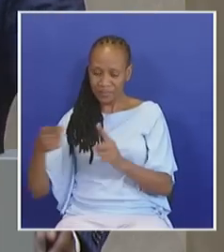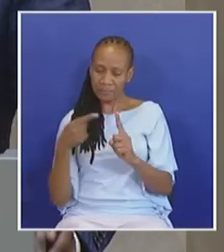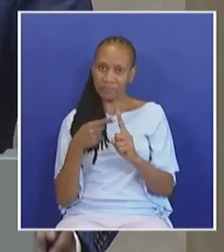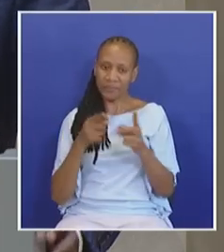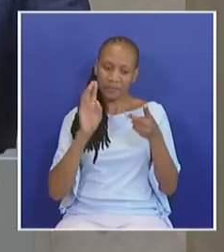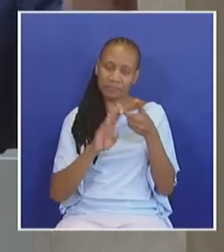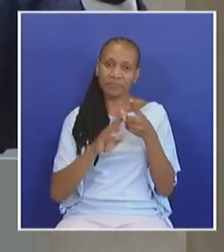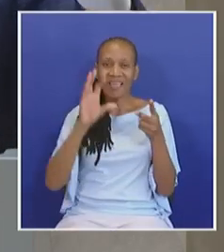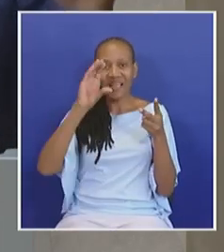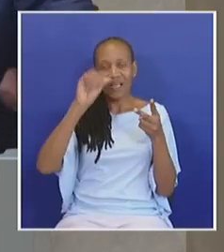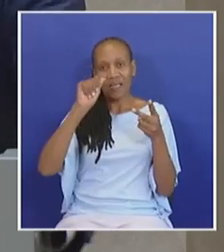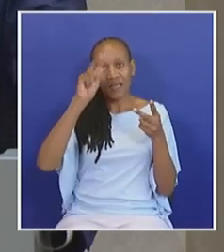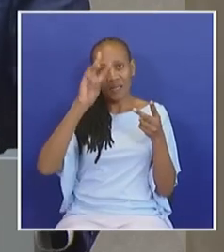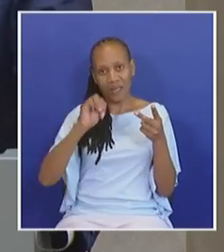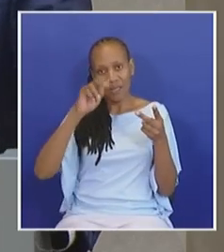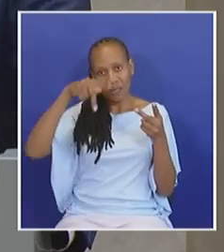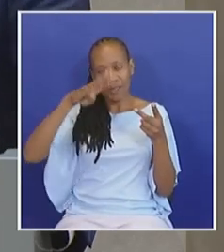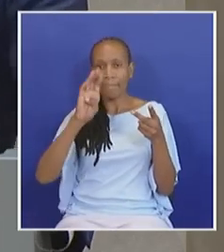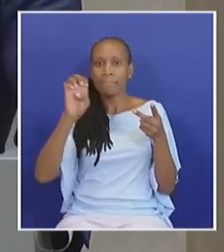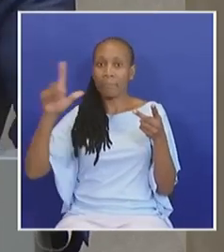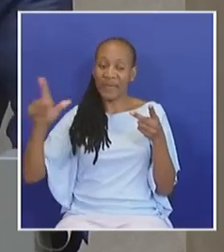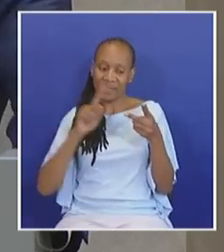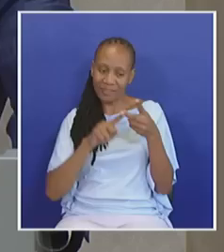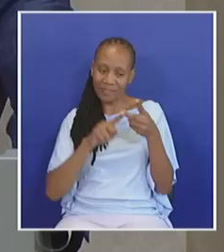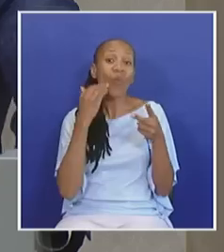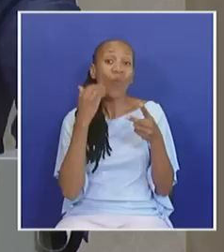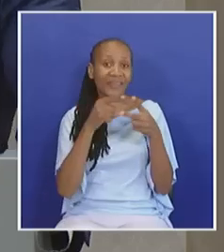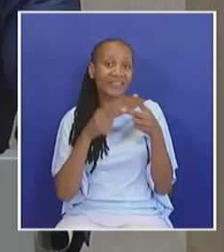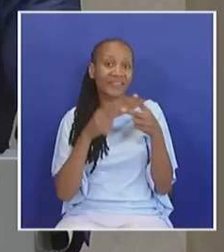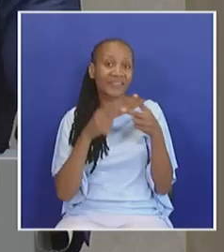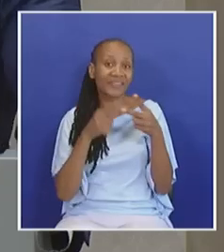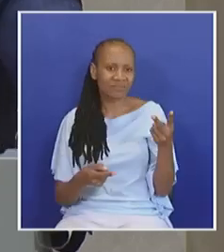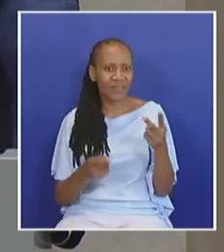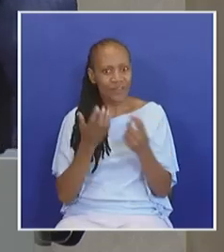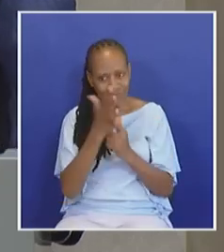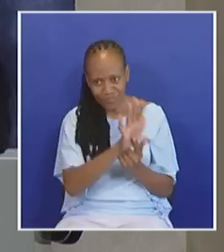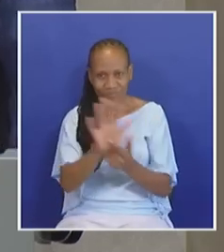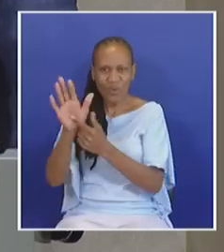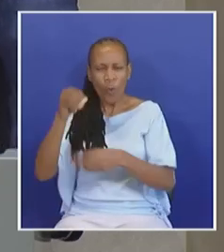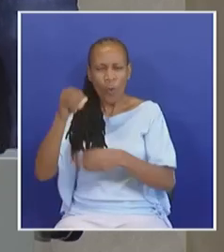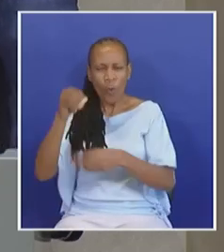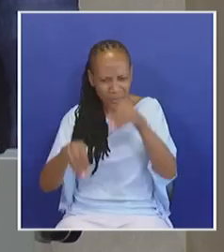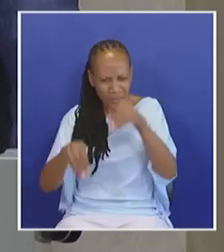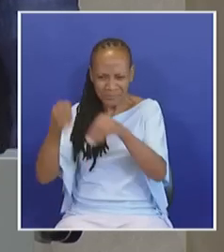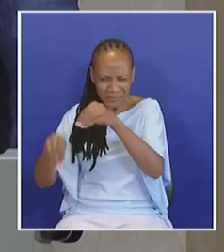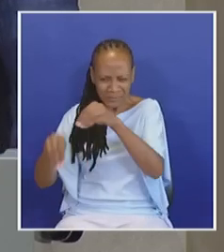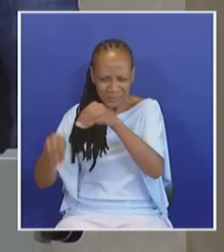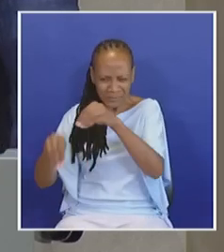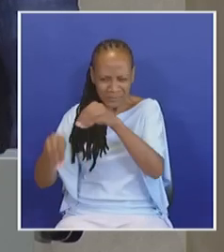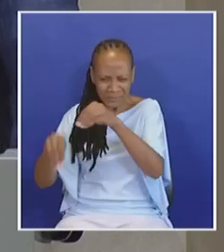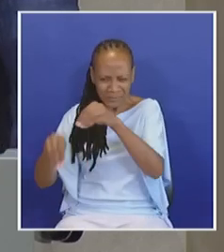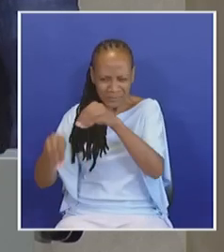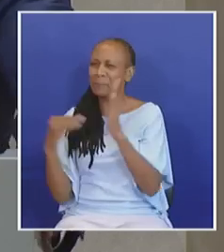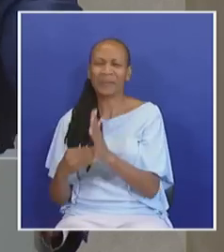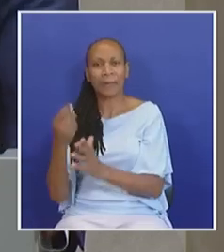S. Campbell, our white counterparts, who revealed alleged corruption and maladministration worth millions of rands in